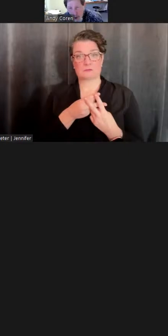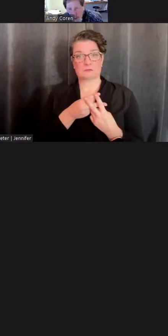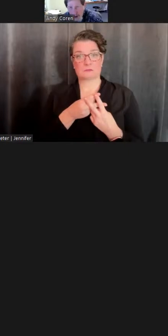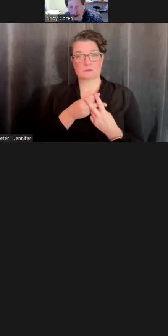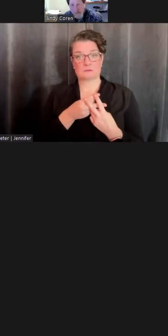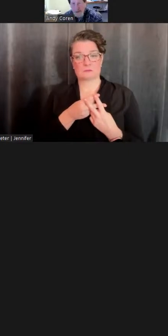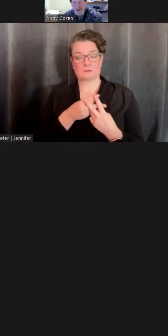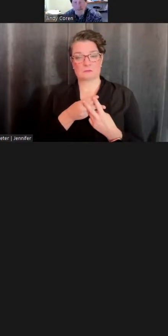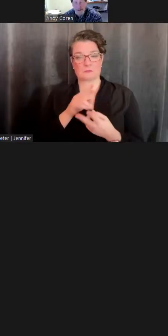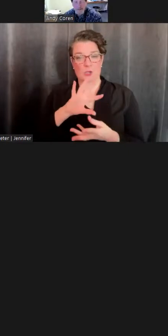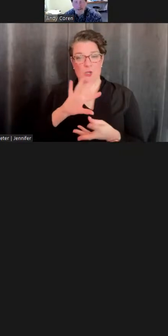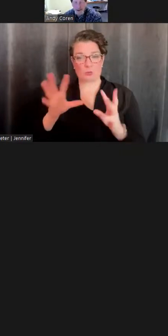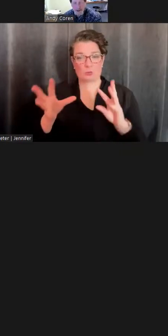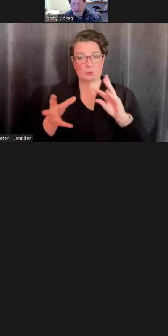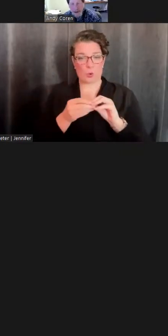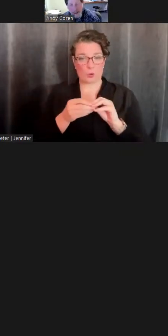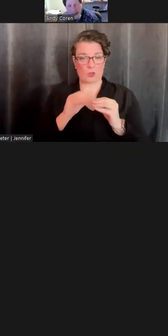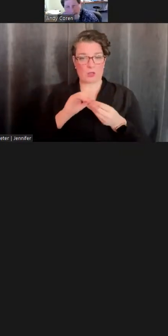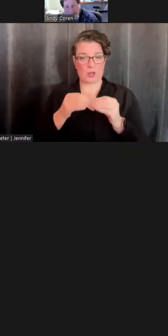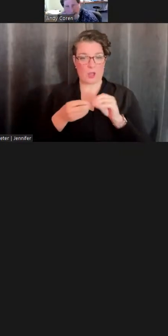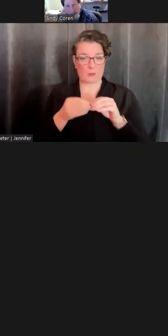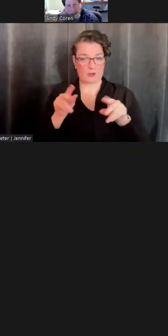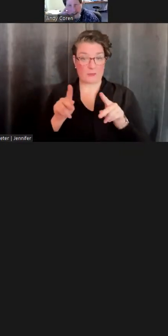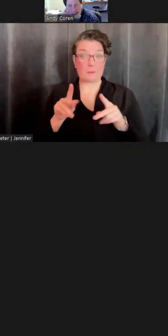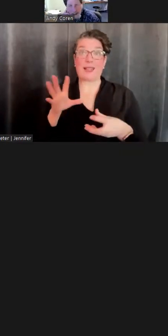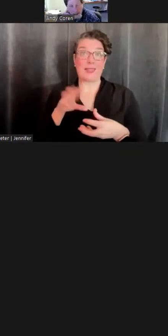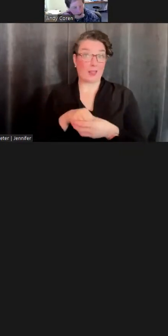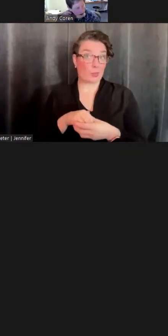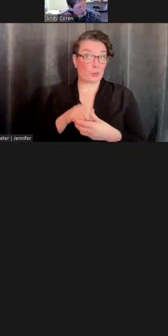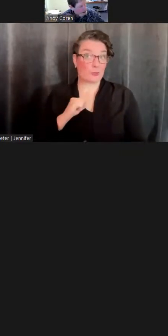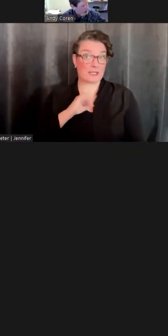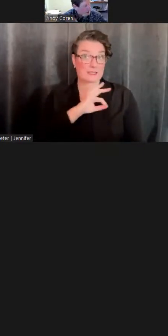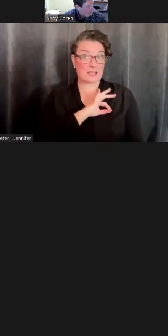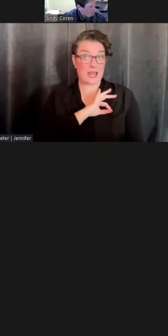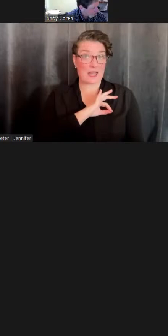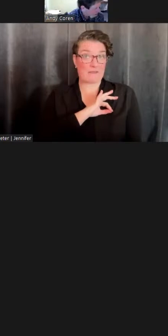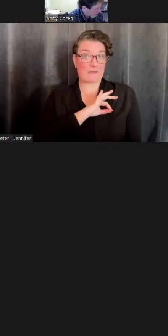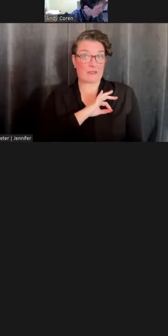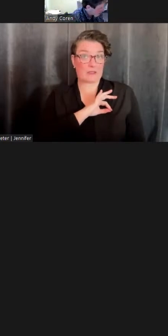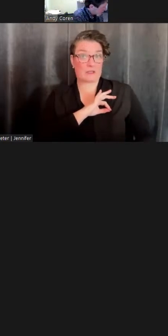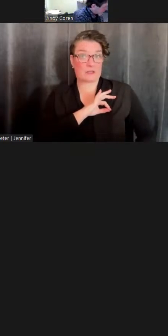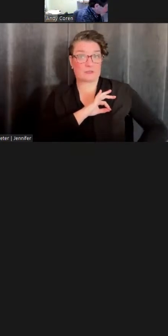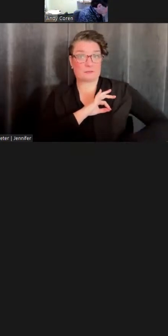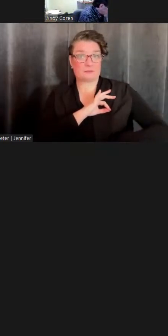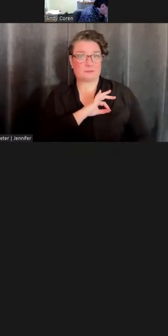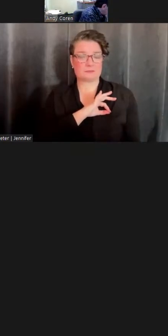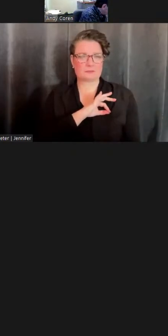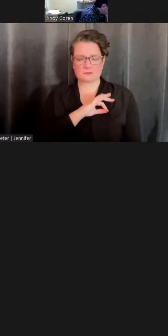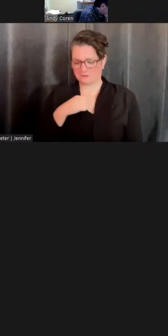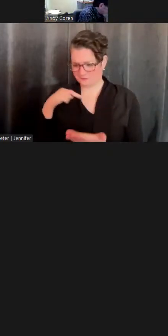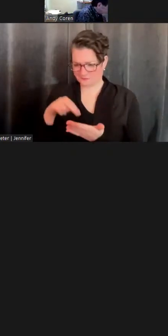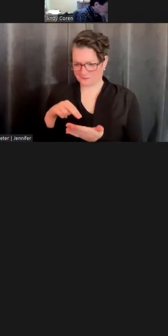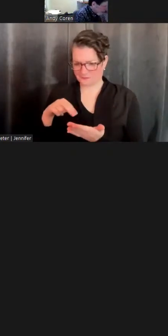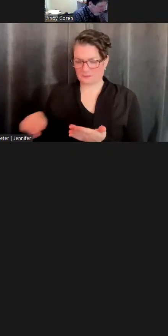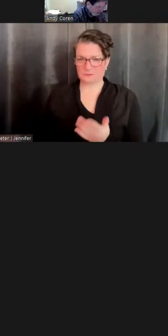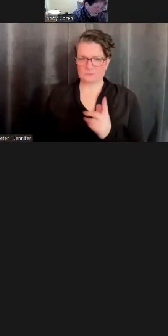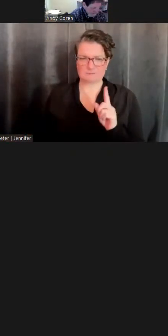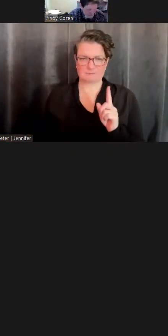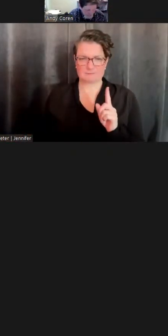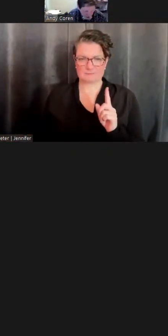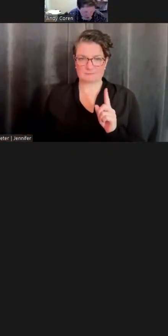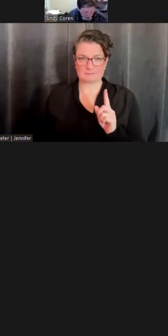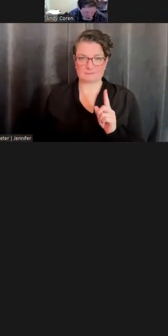the total numbers of people, including staff, is over, let me see, I have it right